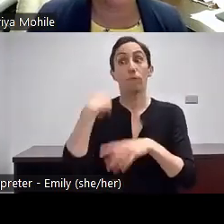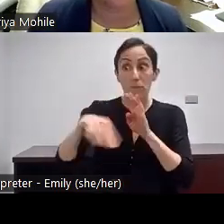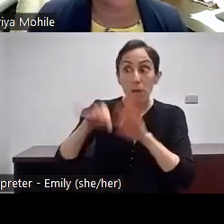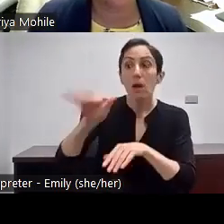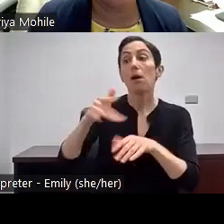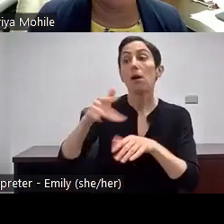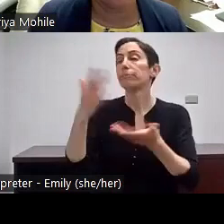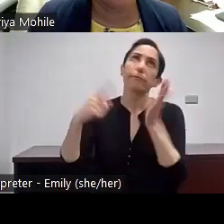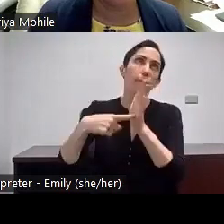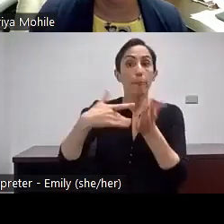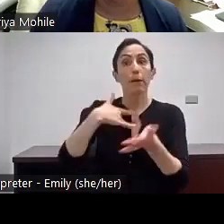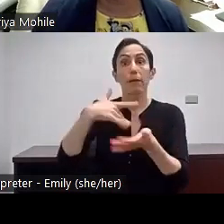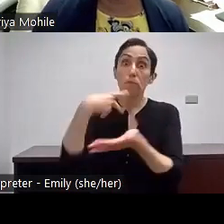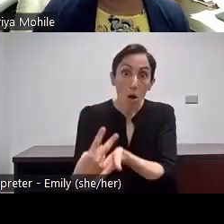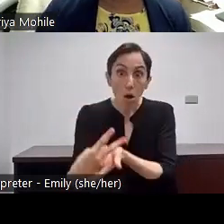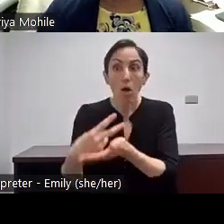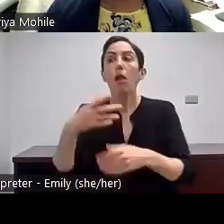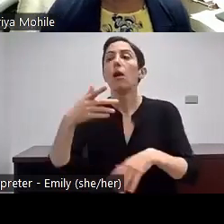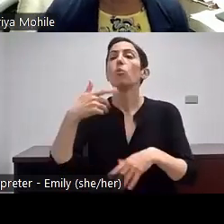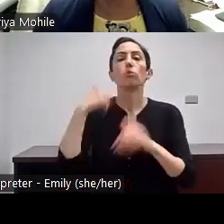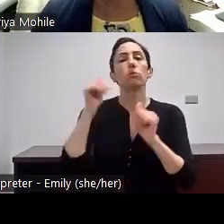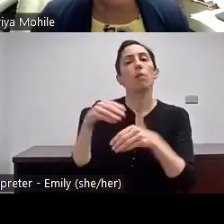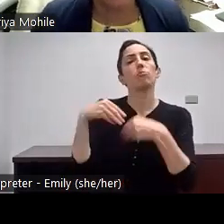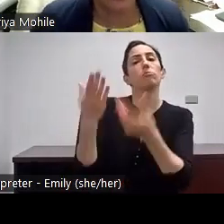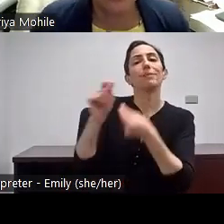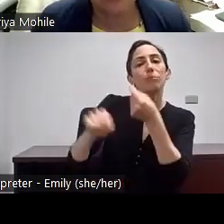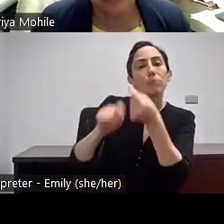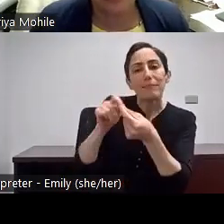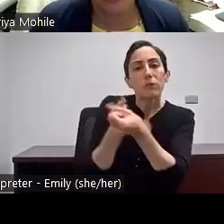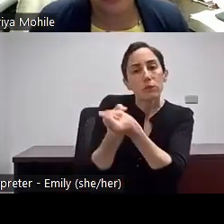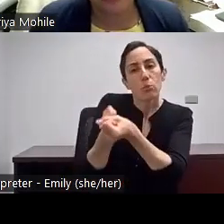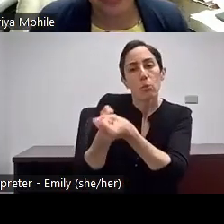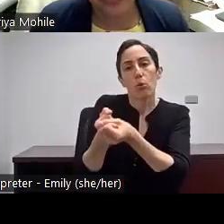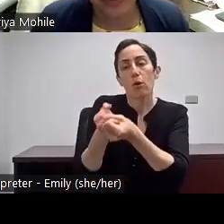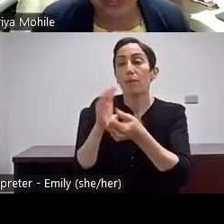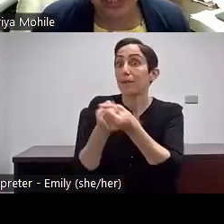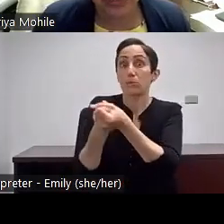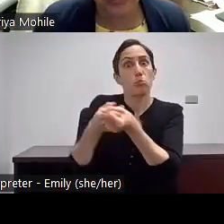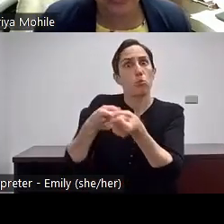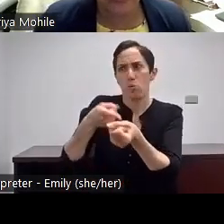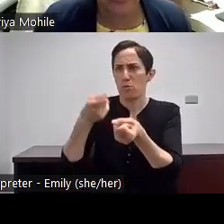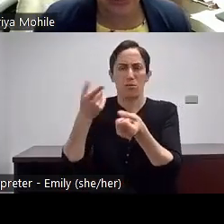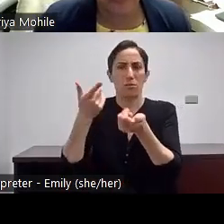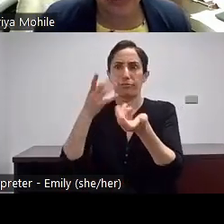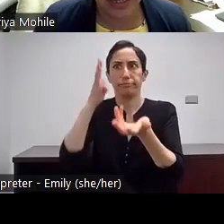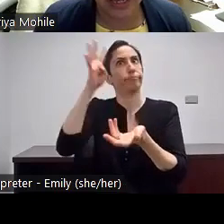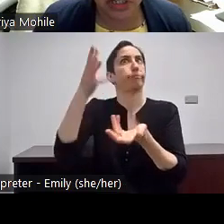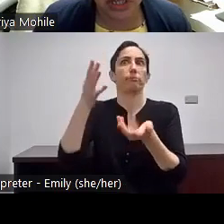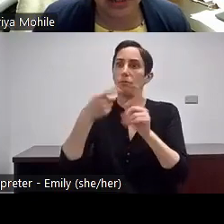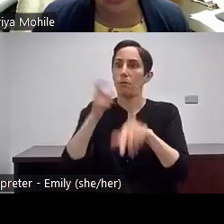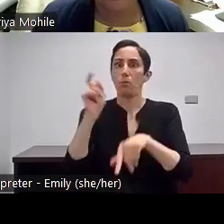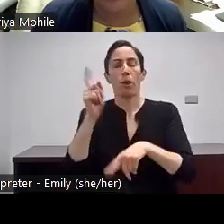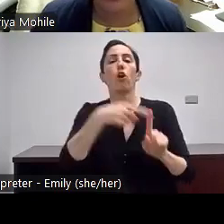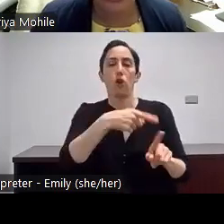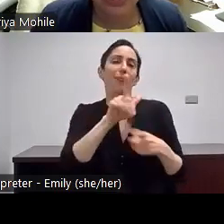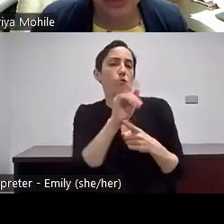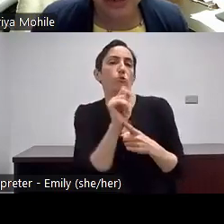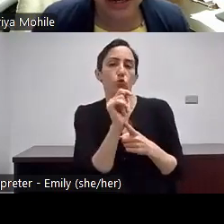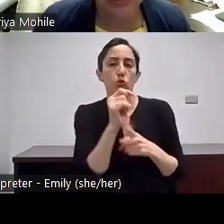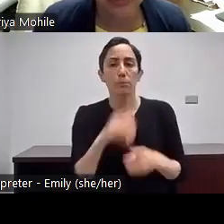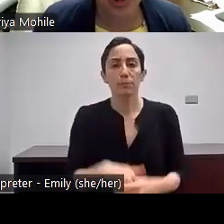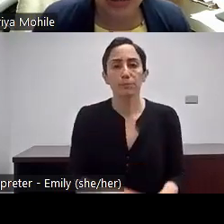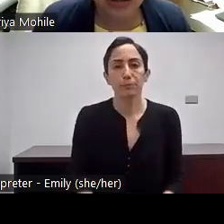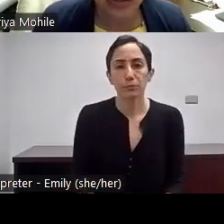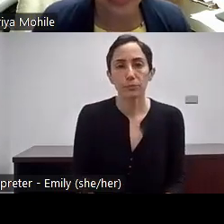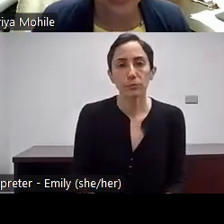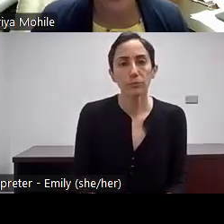geriatrics literature. We know that geriatric assessment also improves patient and caregiver communication. Patients and